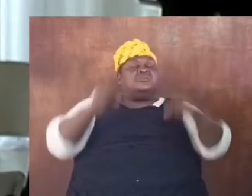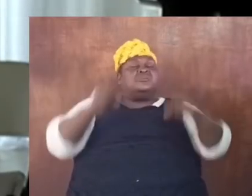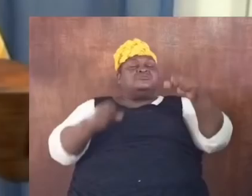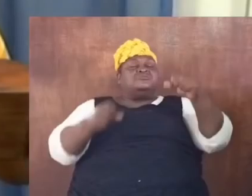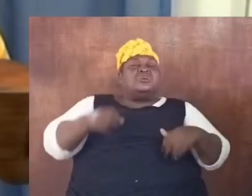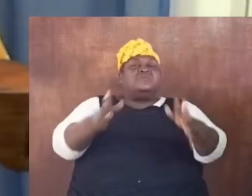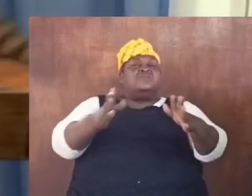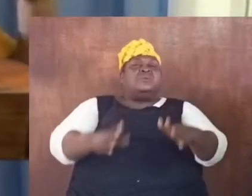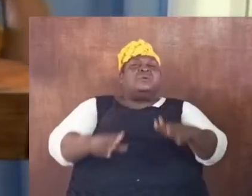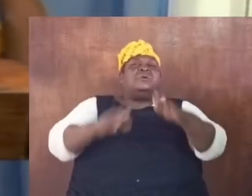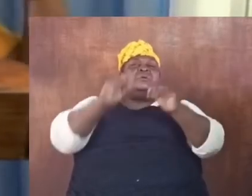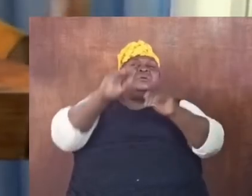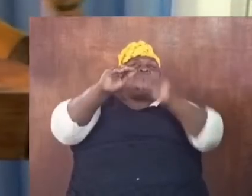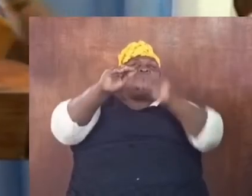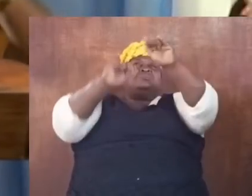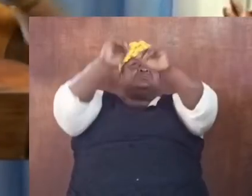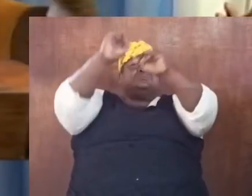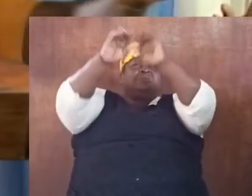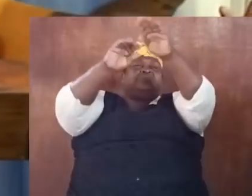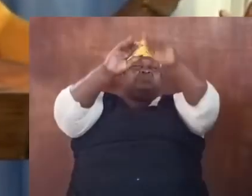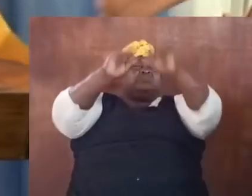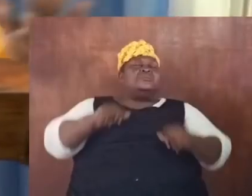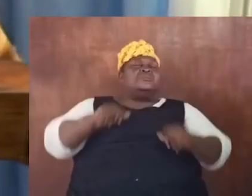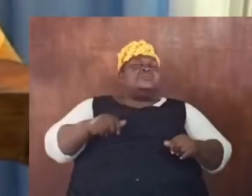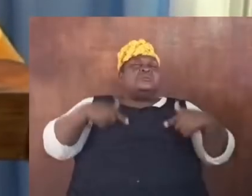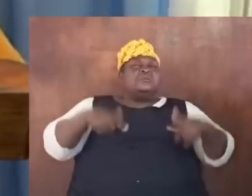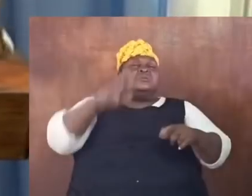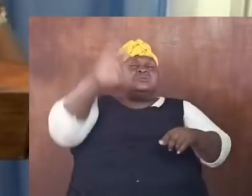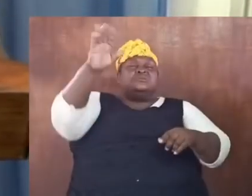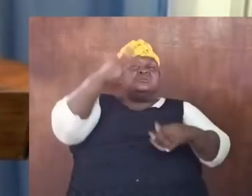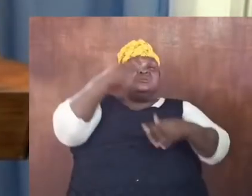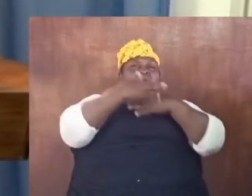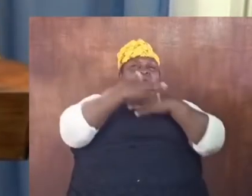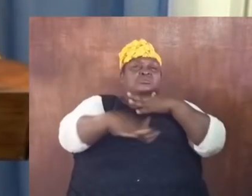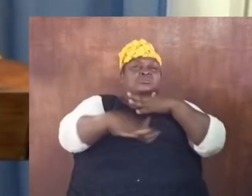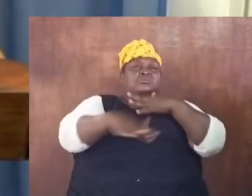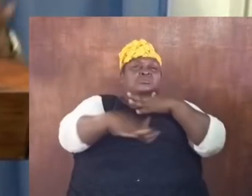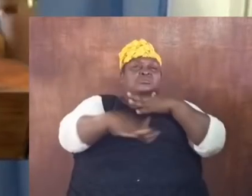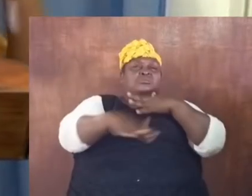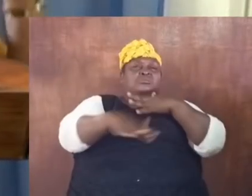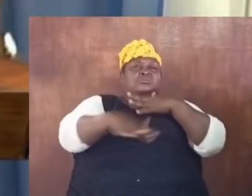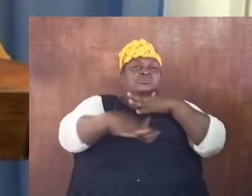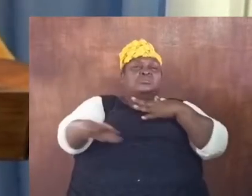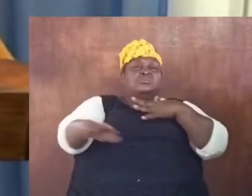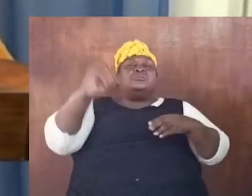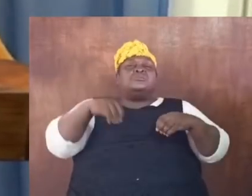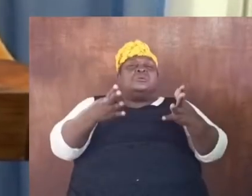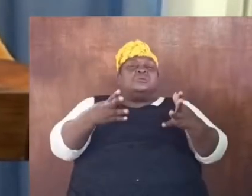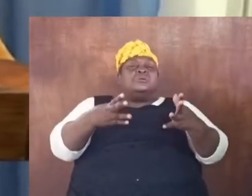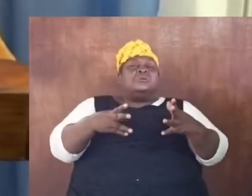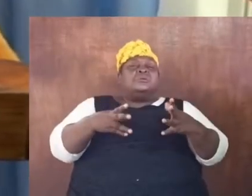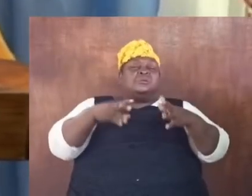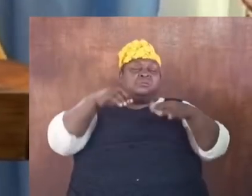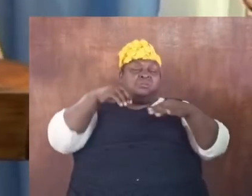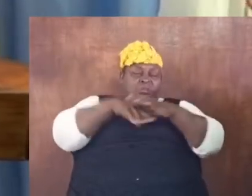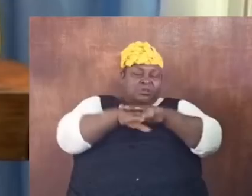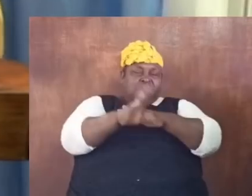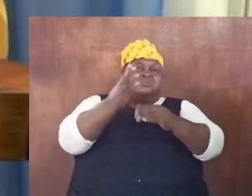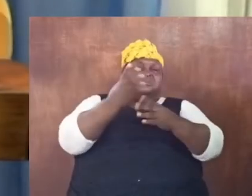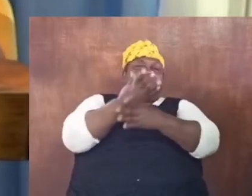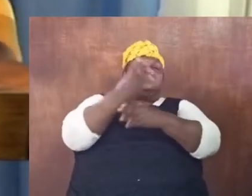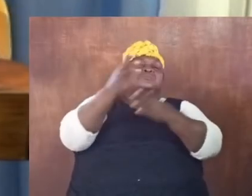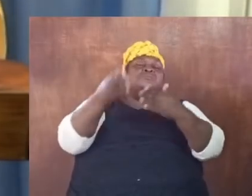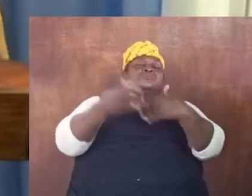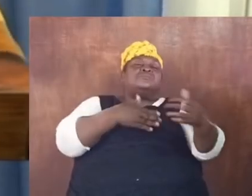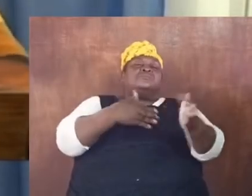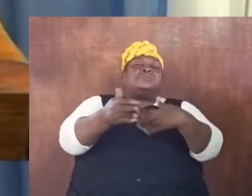upstairs, Lord. Oh God, let your blood apply this morning, God, and as they enter through the gate, hallelujah, they